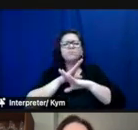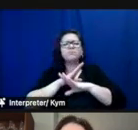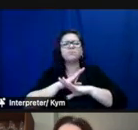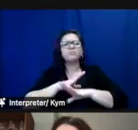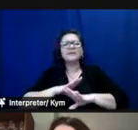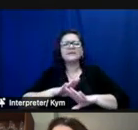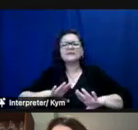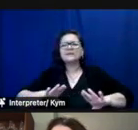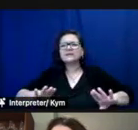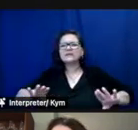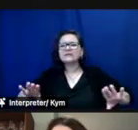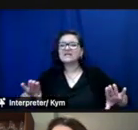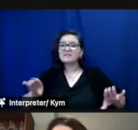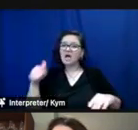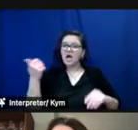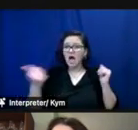this.